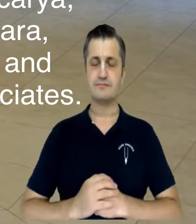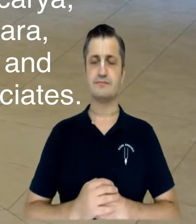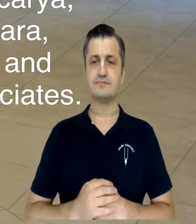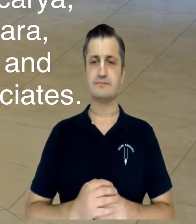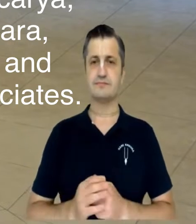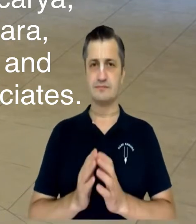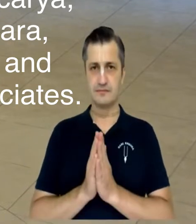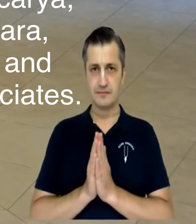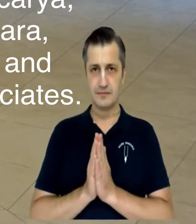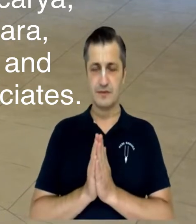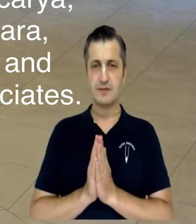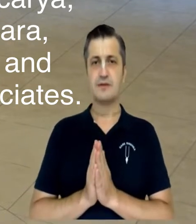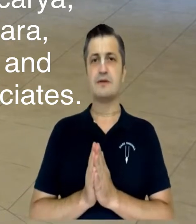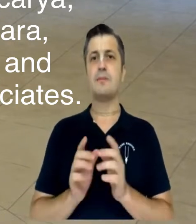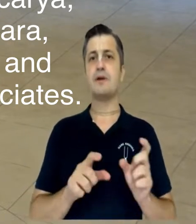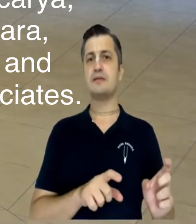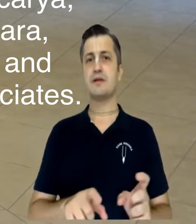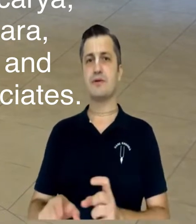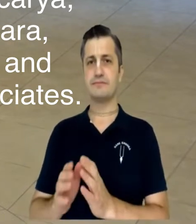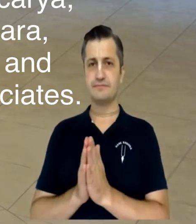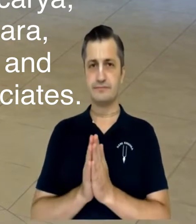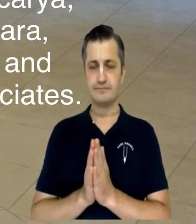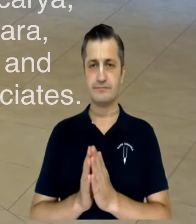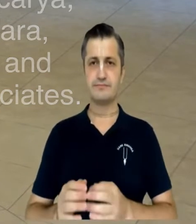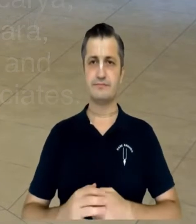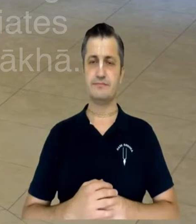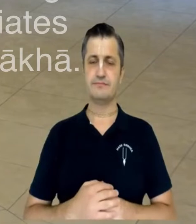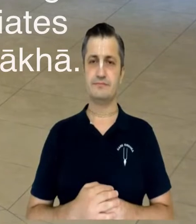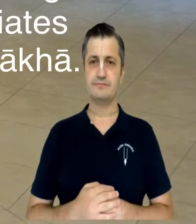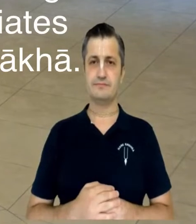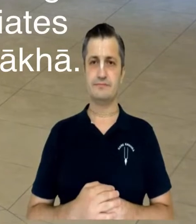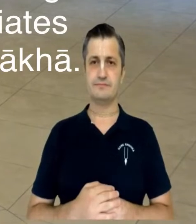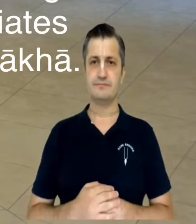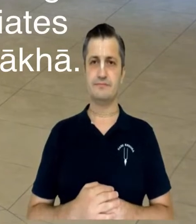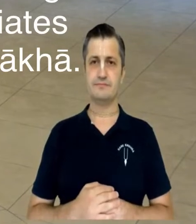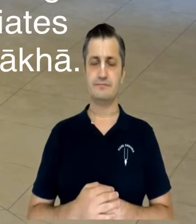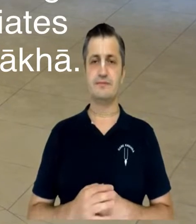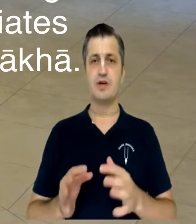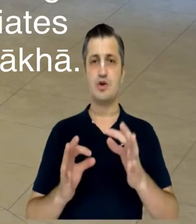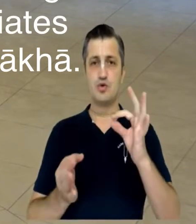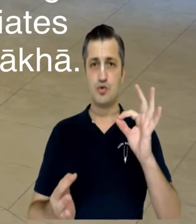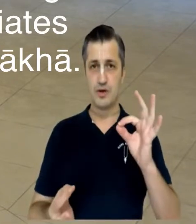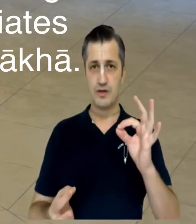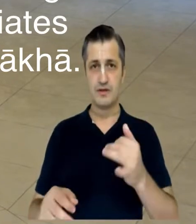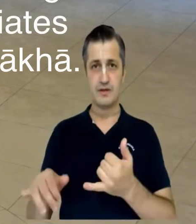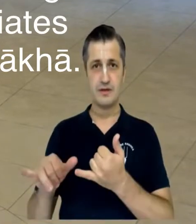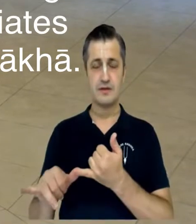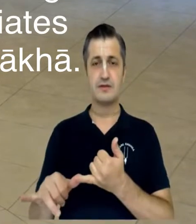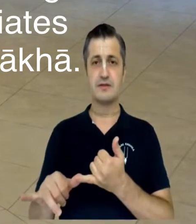Savadutam Parichanachitam Vishna Chaitanya Devam Shri Radha Krishna